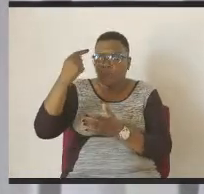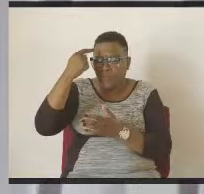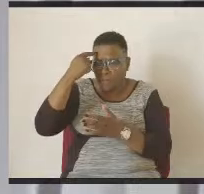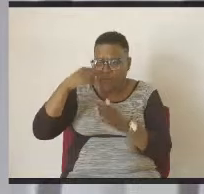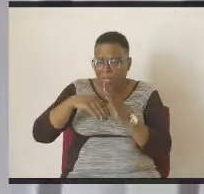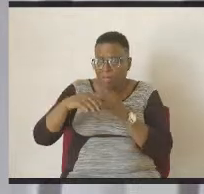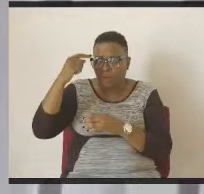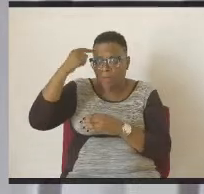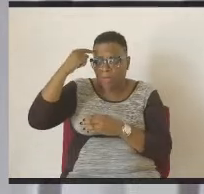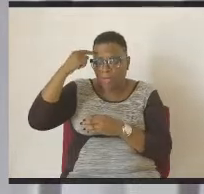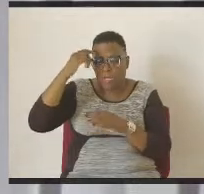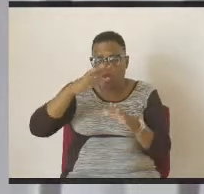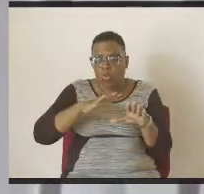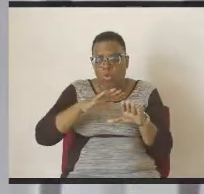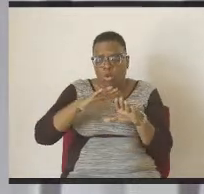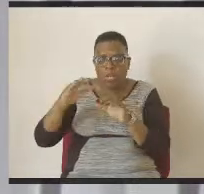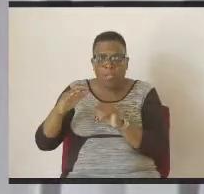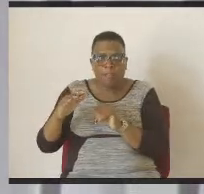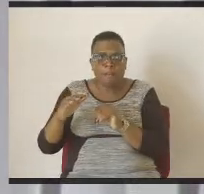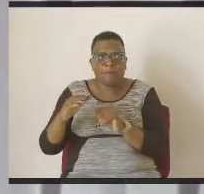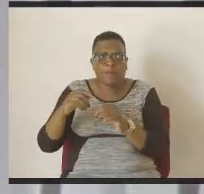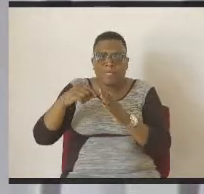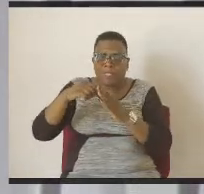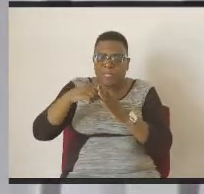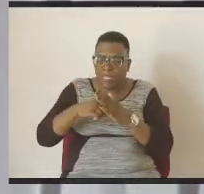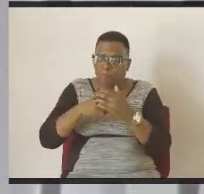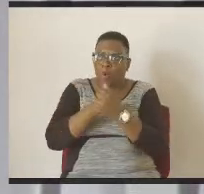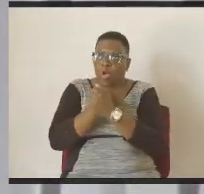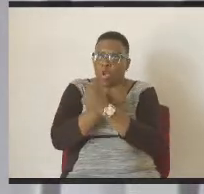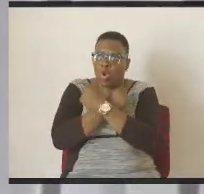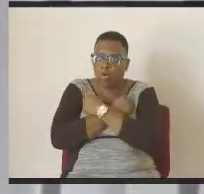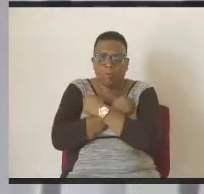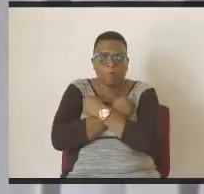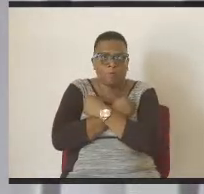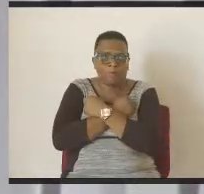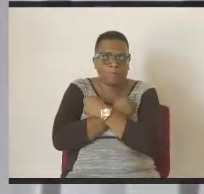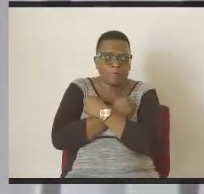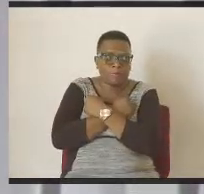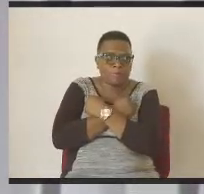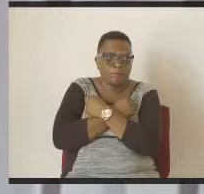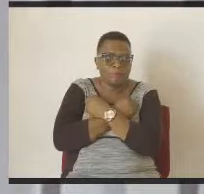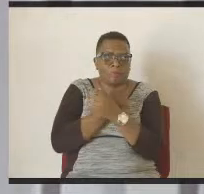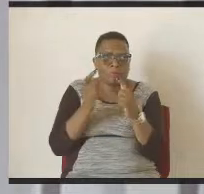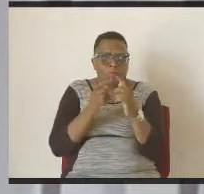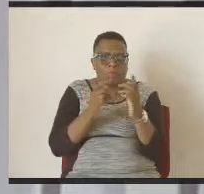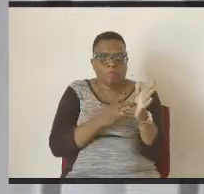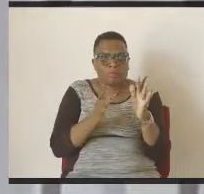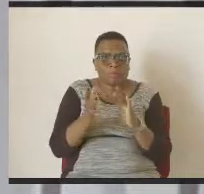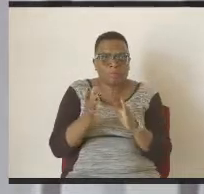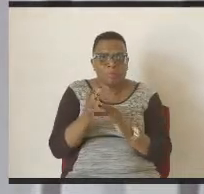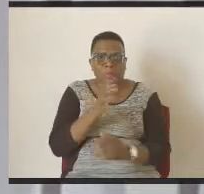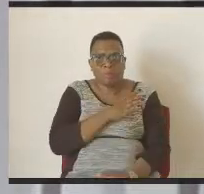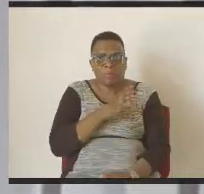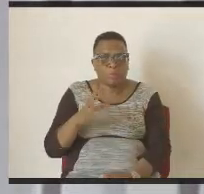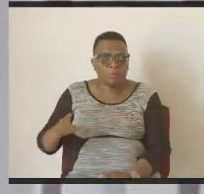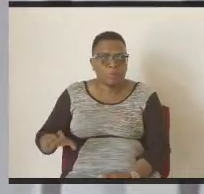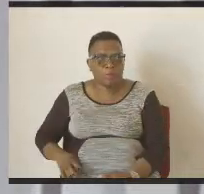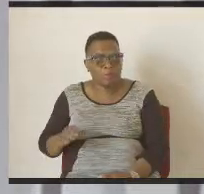with a greater, deeper love and commitment to Jesus Christ.